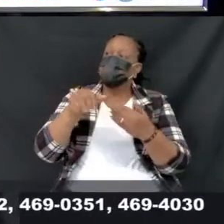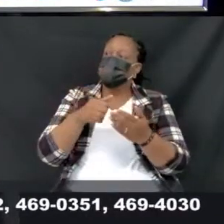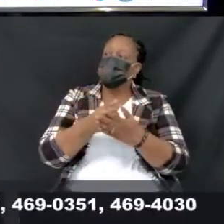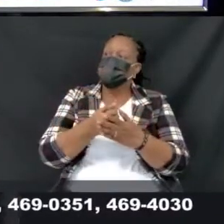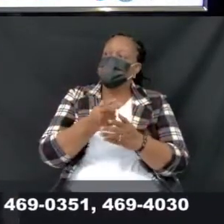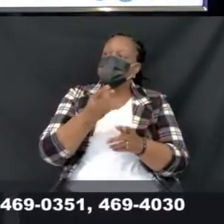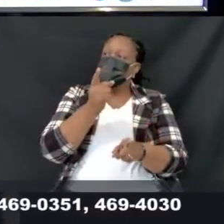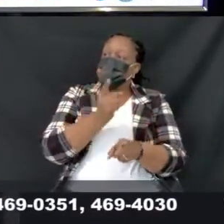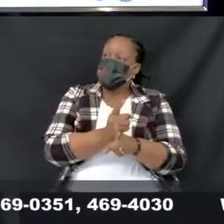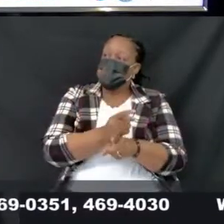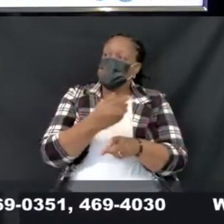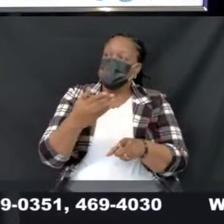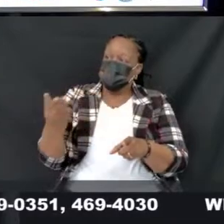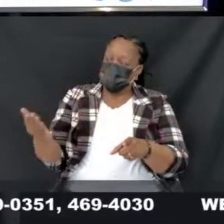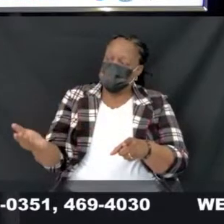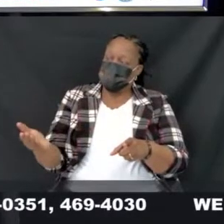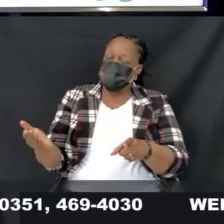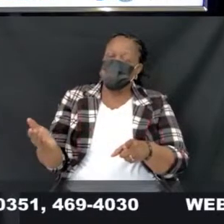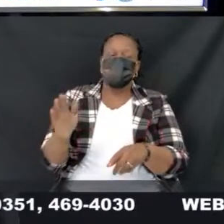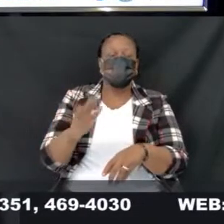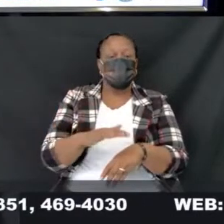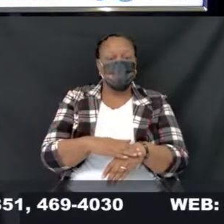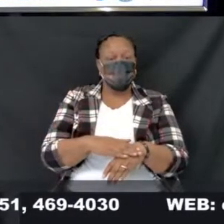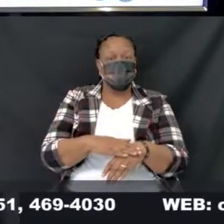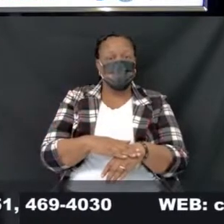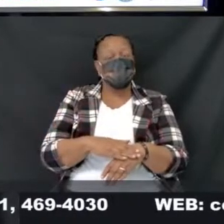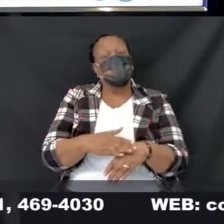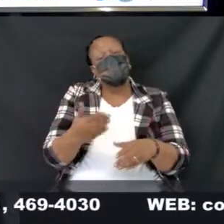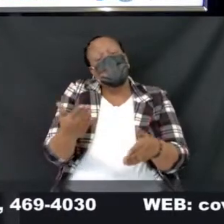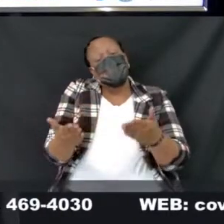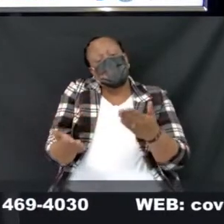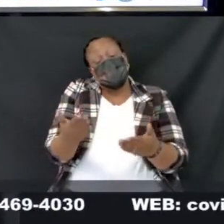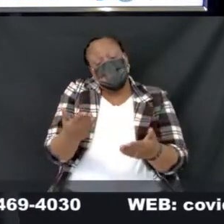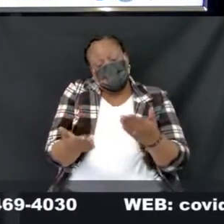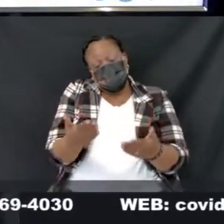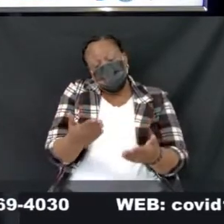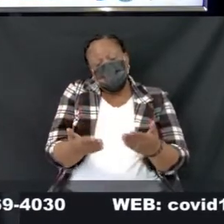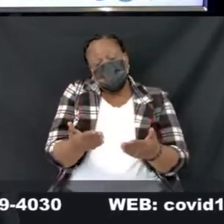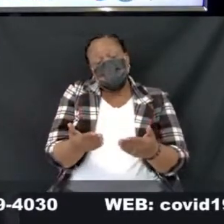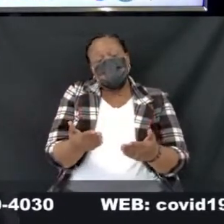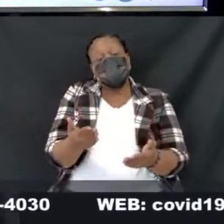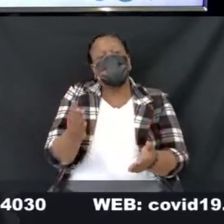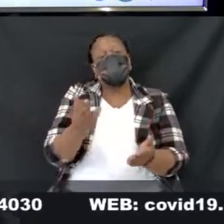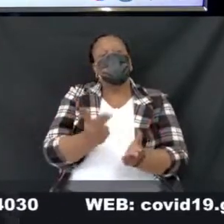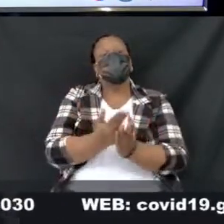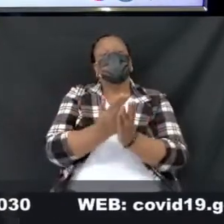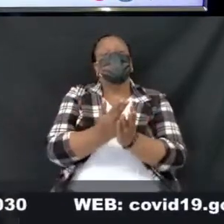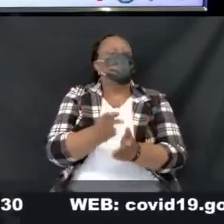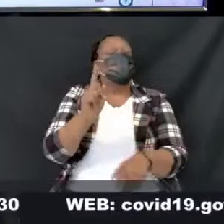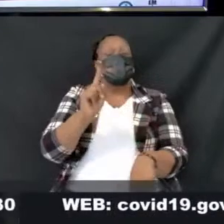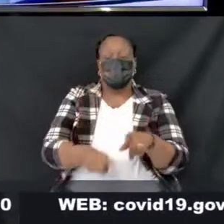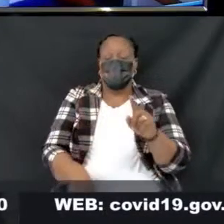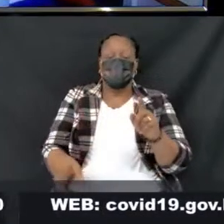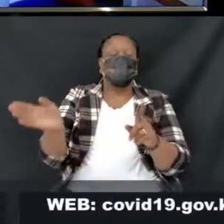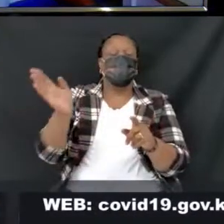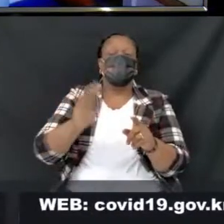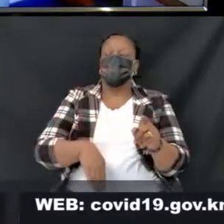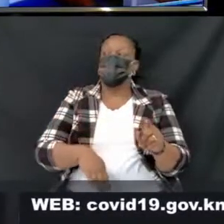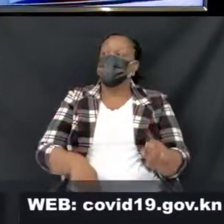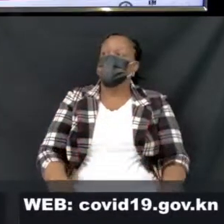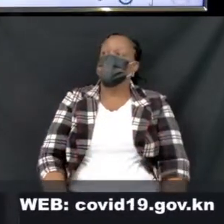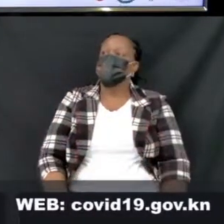then that means the ship may not be able to dock. And I say may not be able to dock. However, if they are under